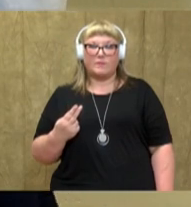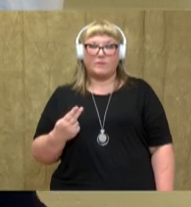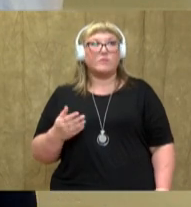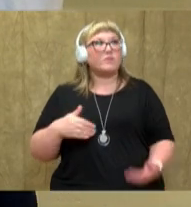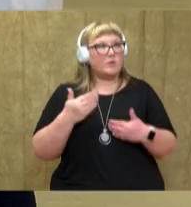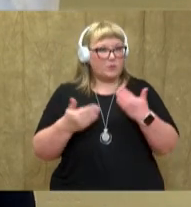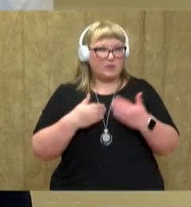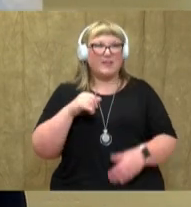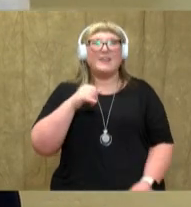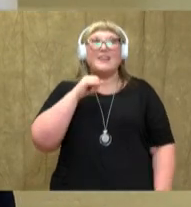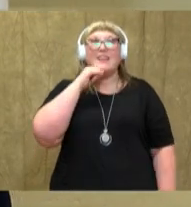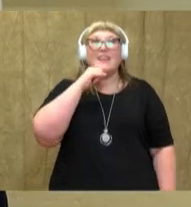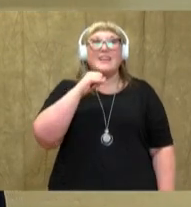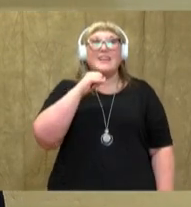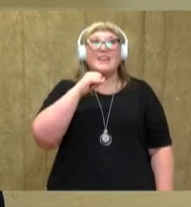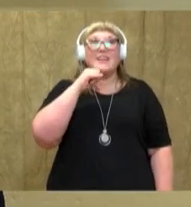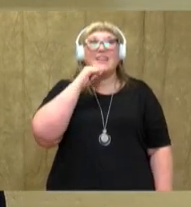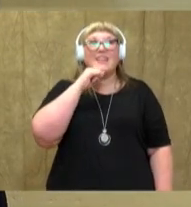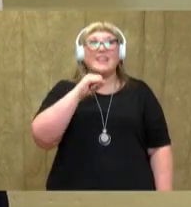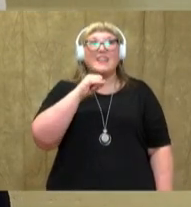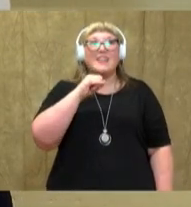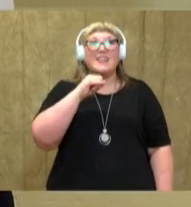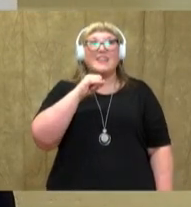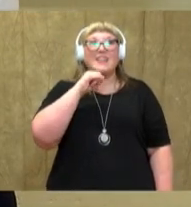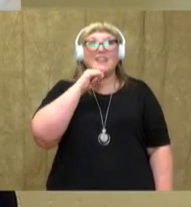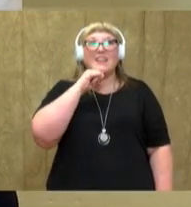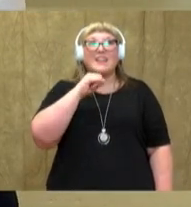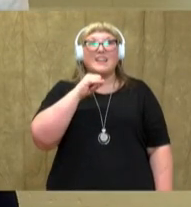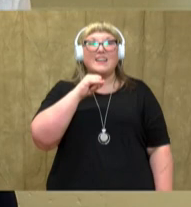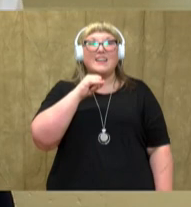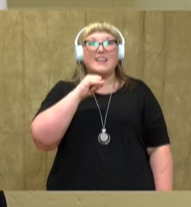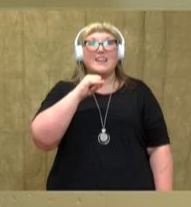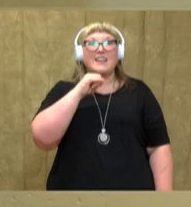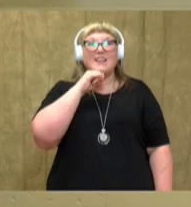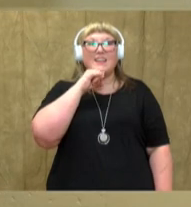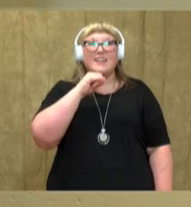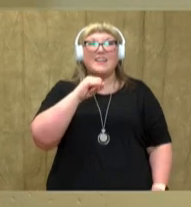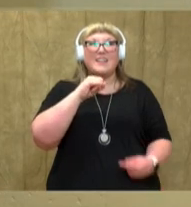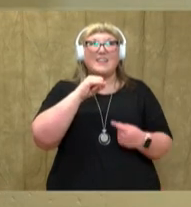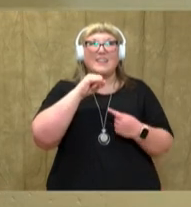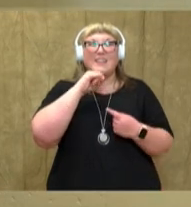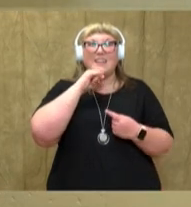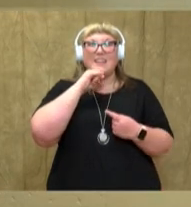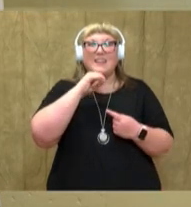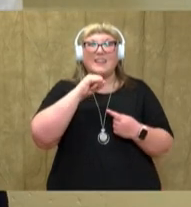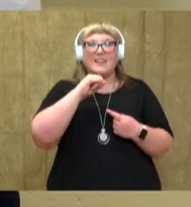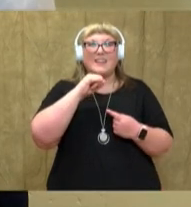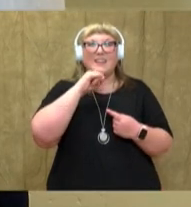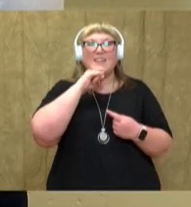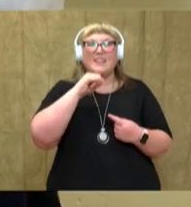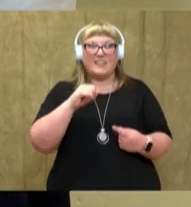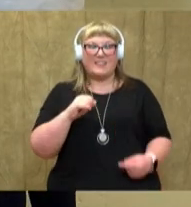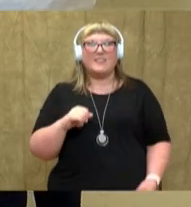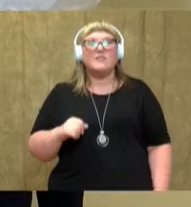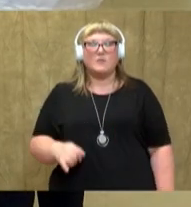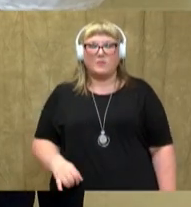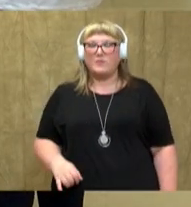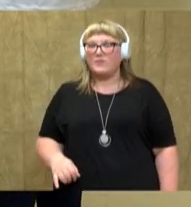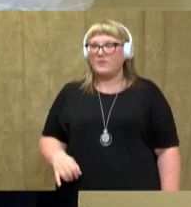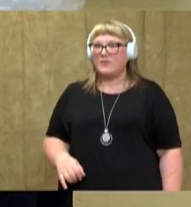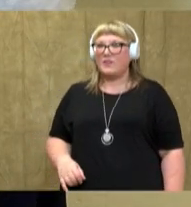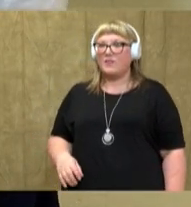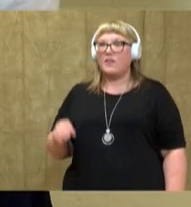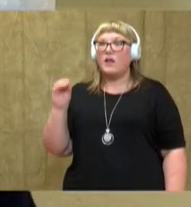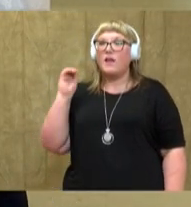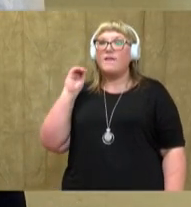Keep going. Eh. Oh, here's that short vowel sound again. I, very good. Keep